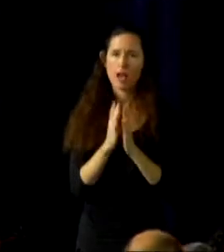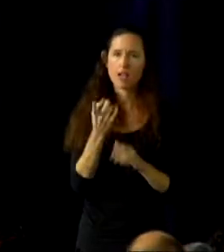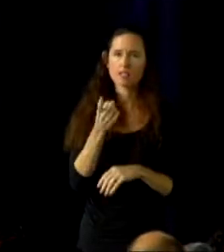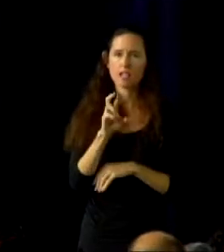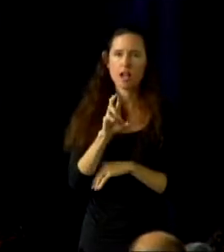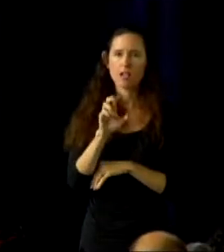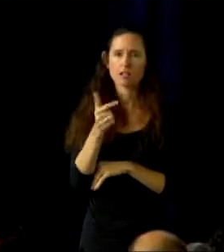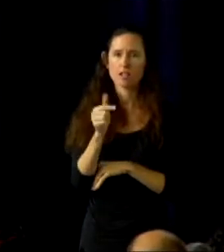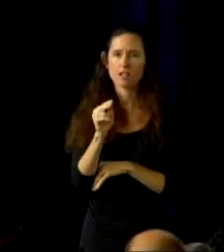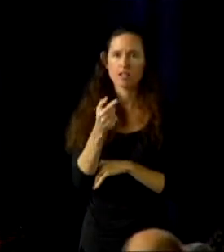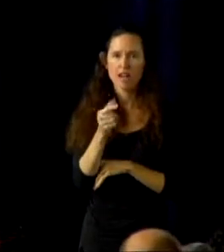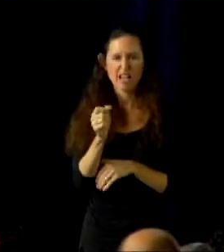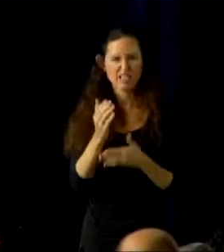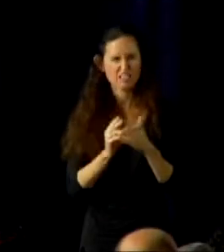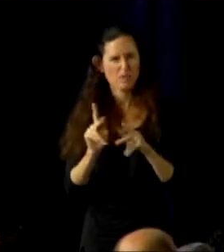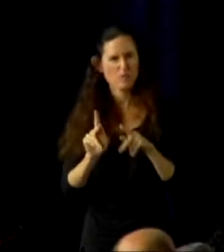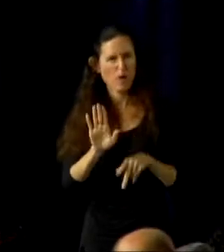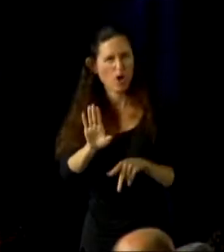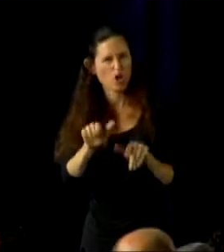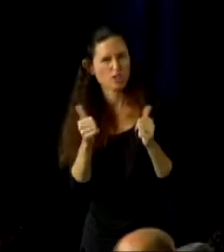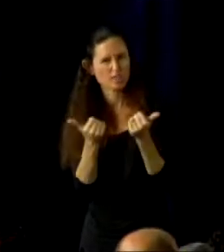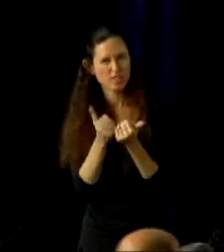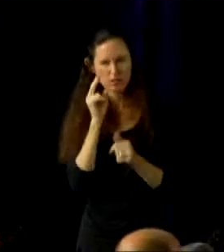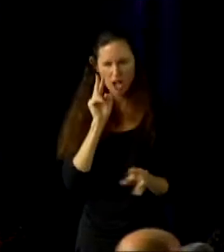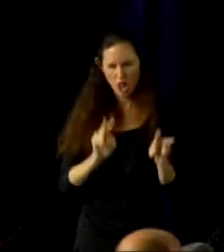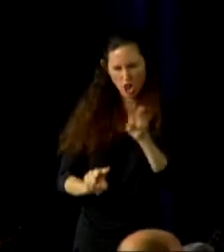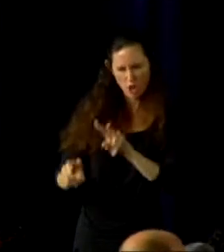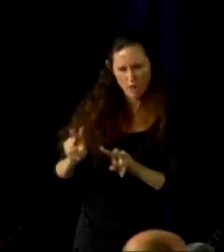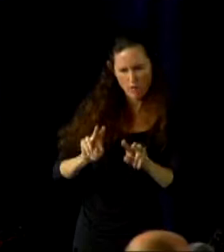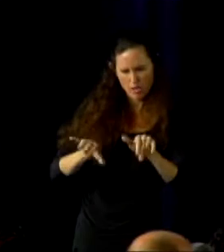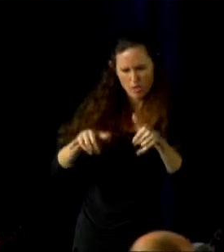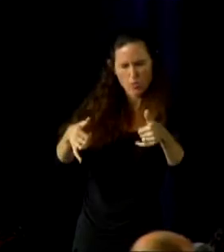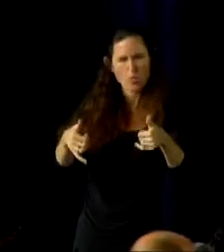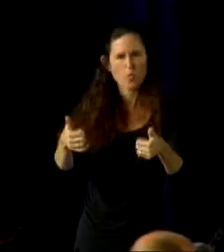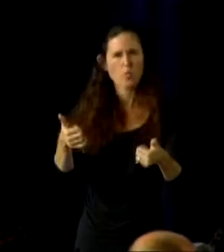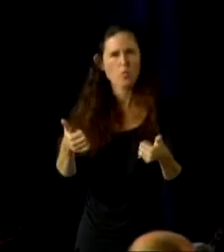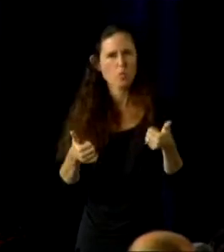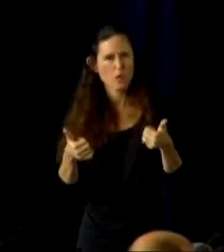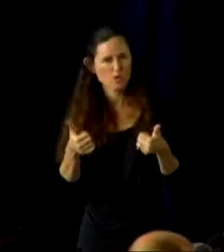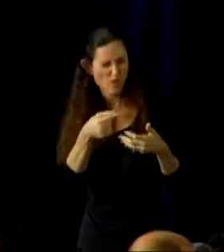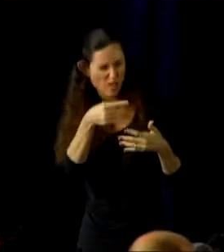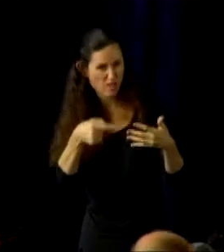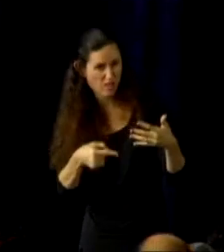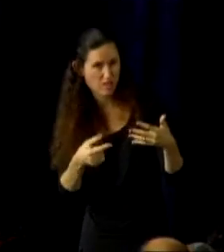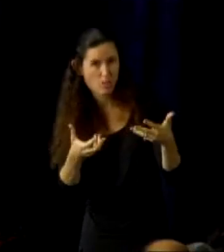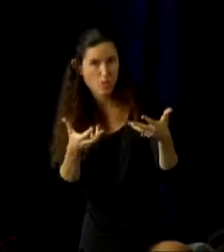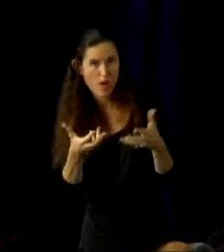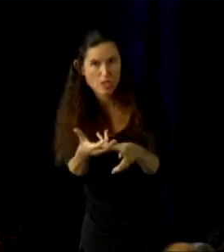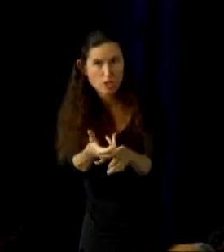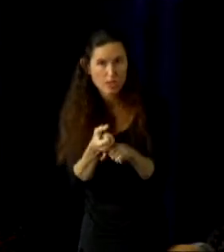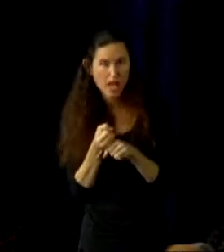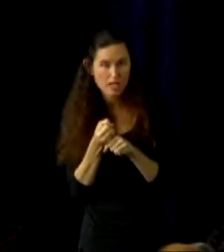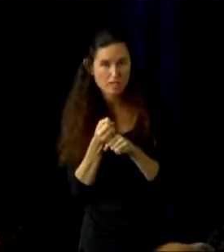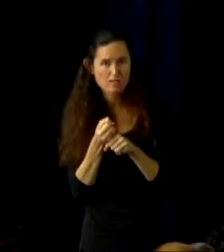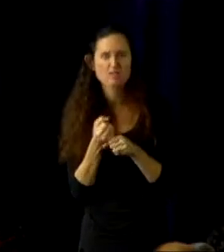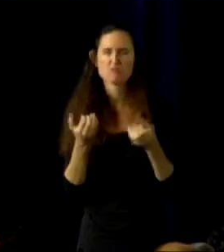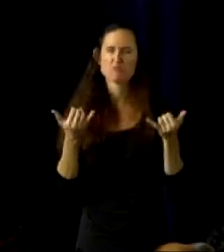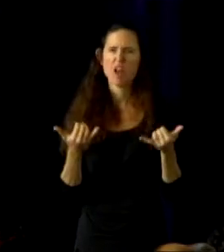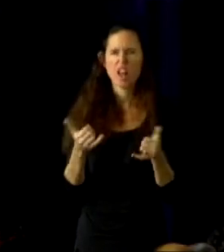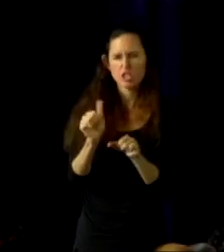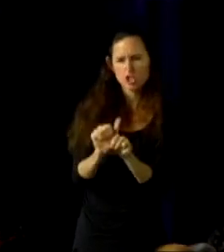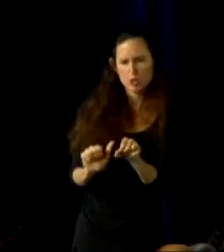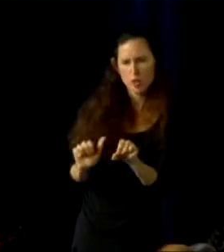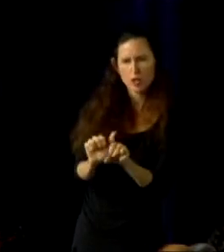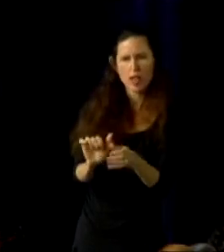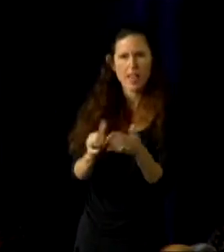and some folks on her team to look among these awards and say, what's one we really want to try for? And she's working on that, and we're going to